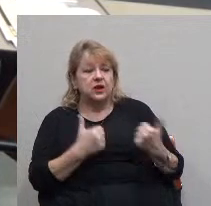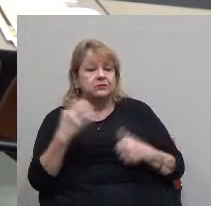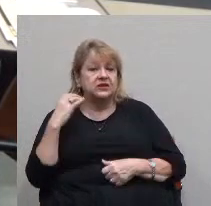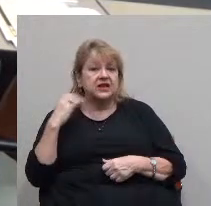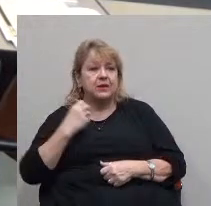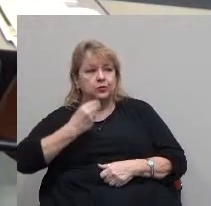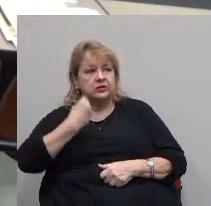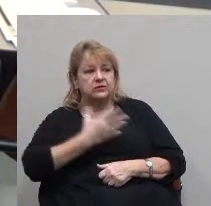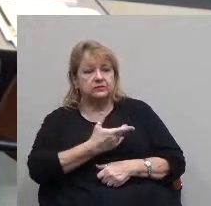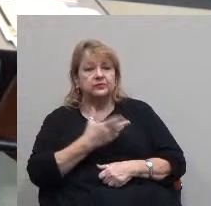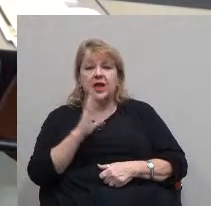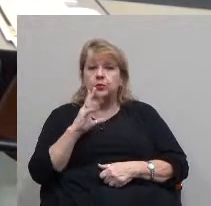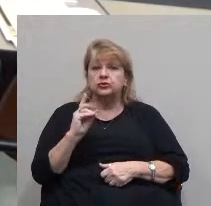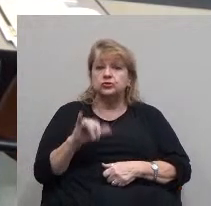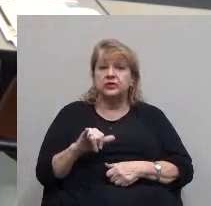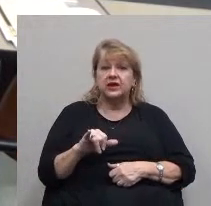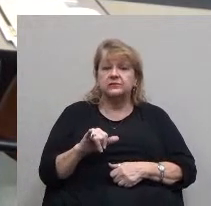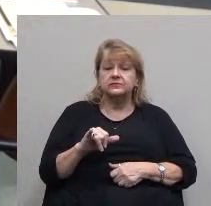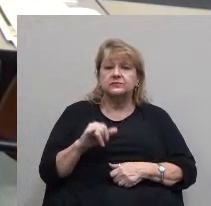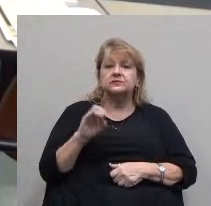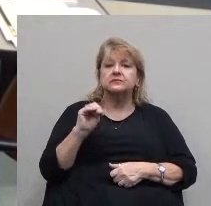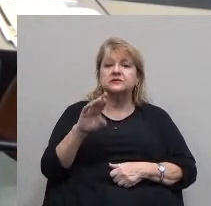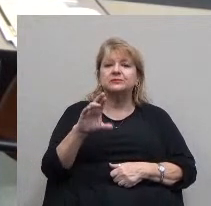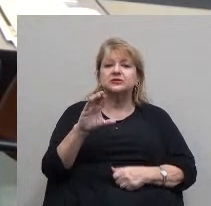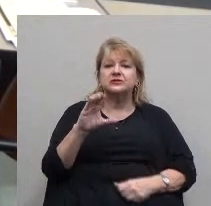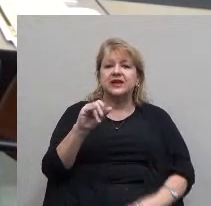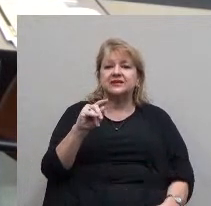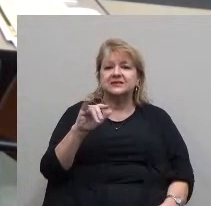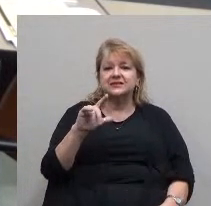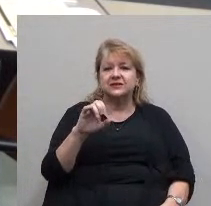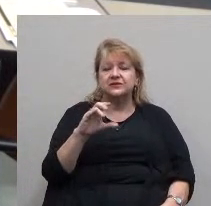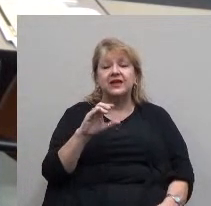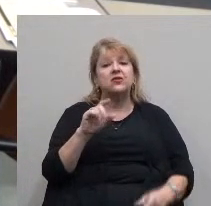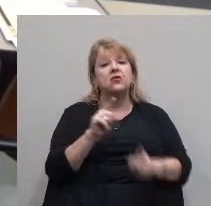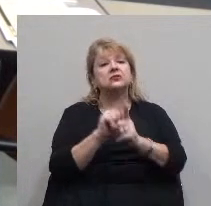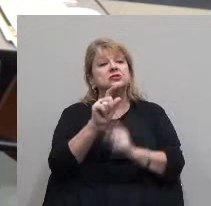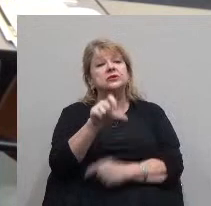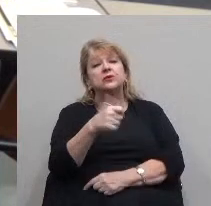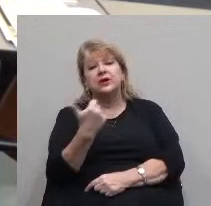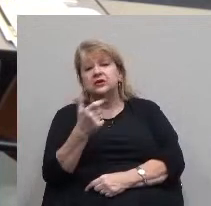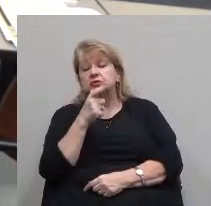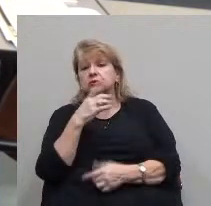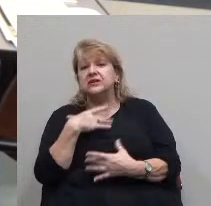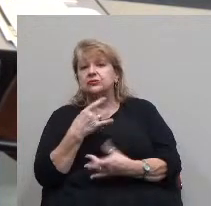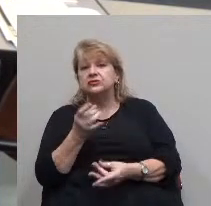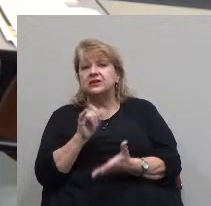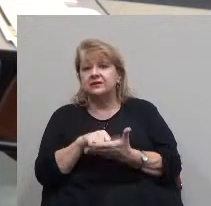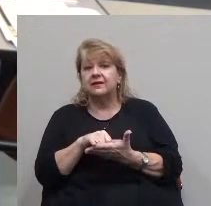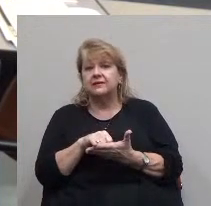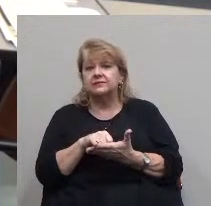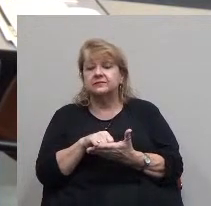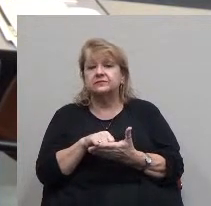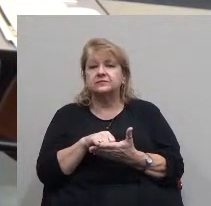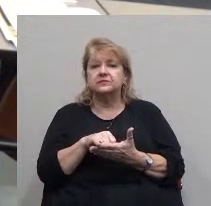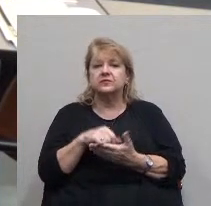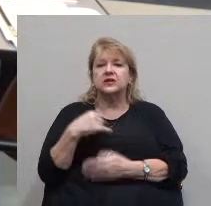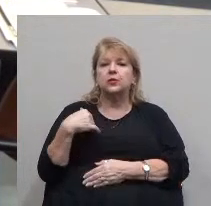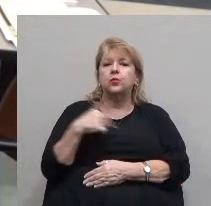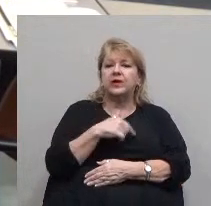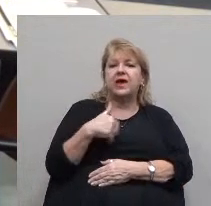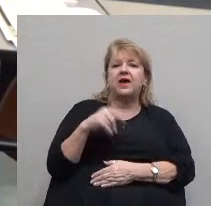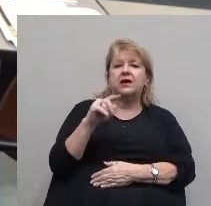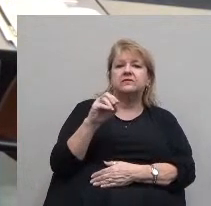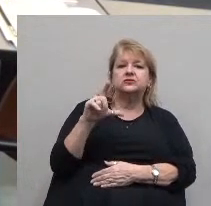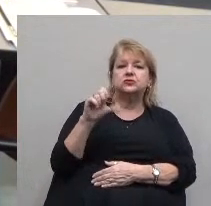here you are. I would do that for Mr. Castillo and everyone who's interested as well. So there are tools that we can utilize